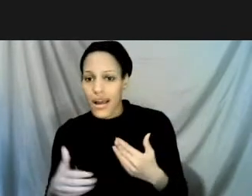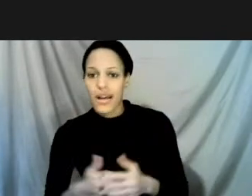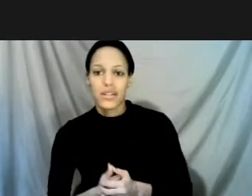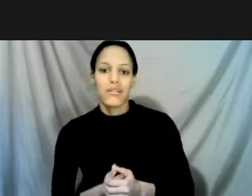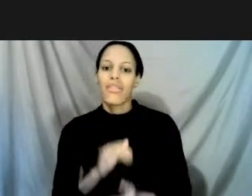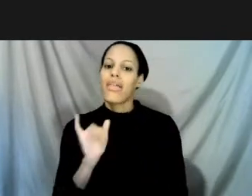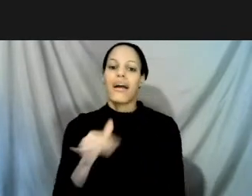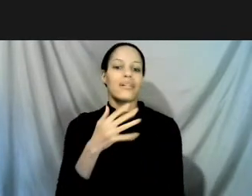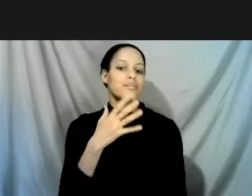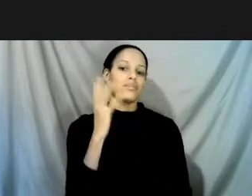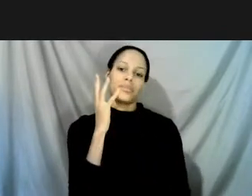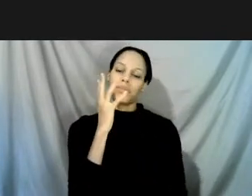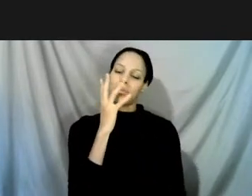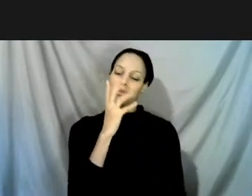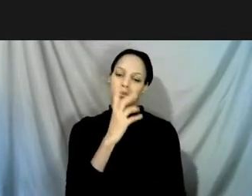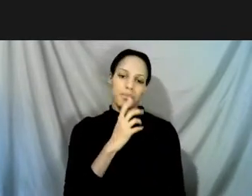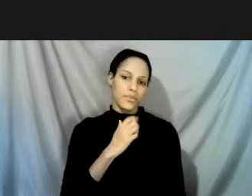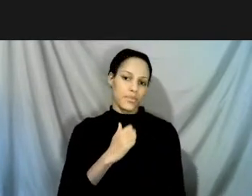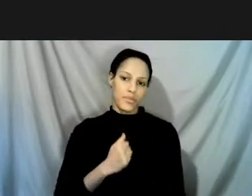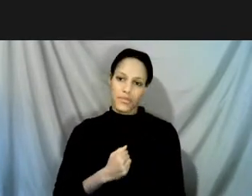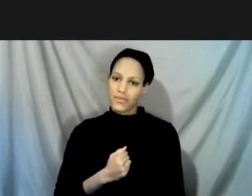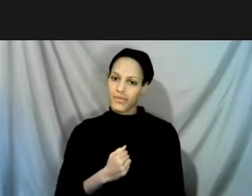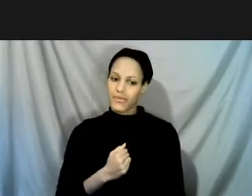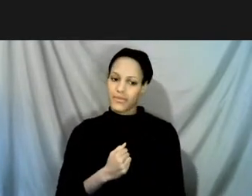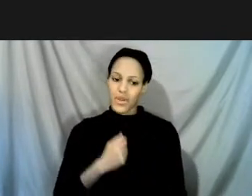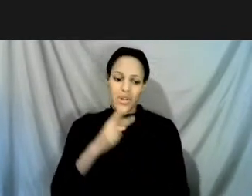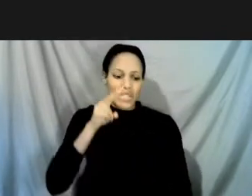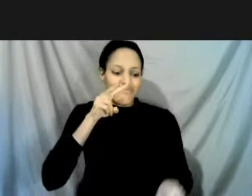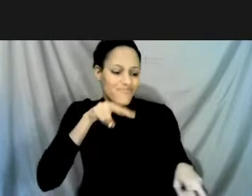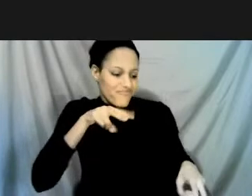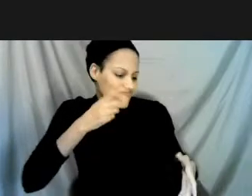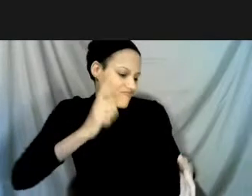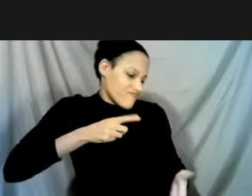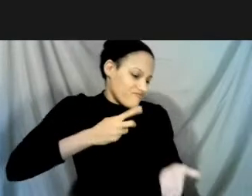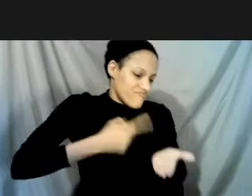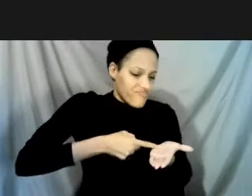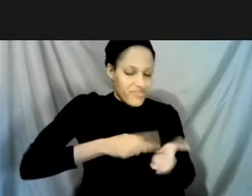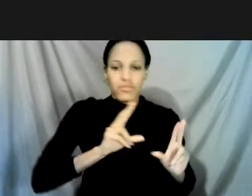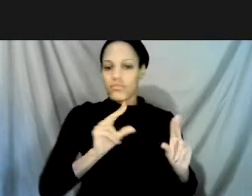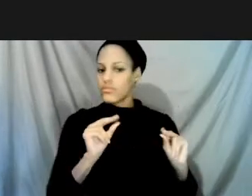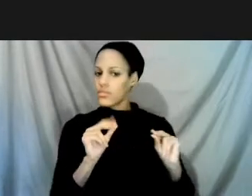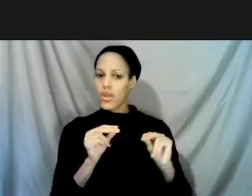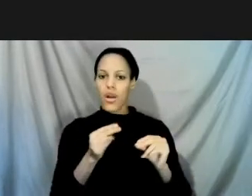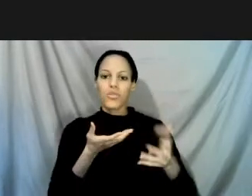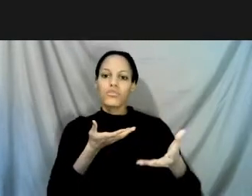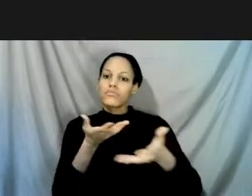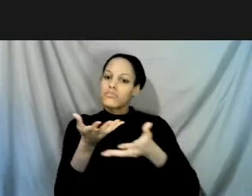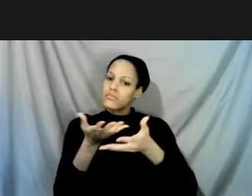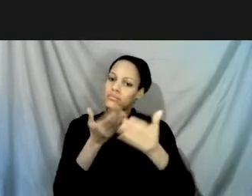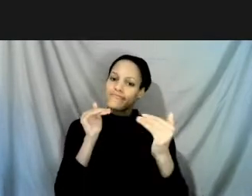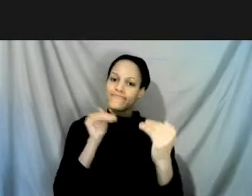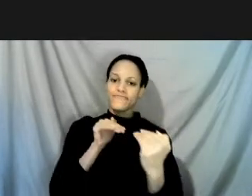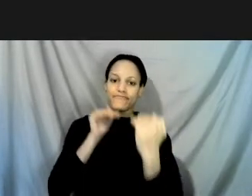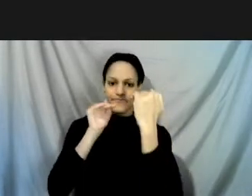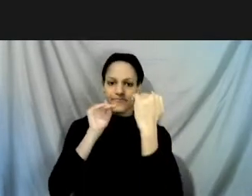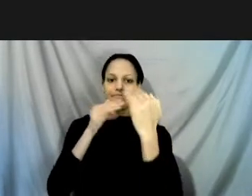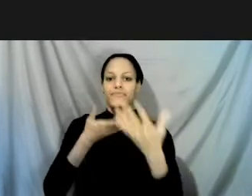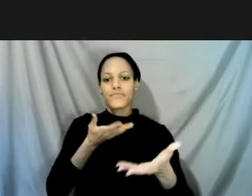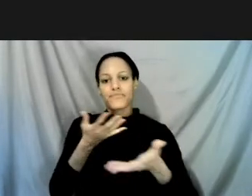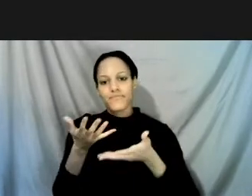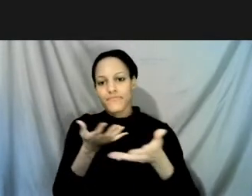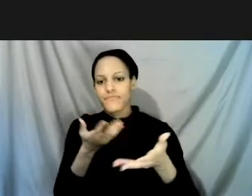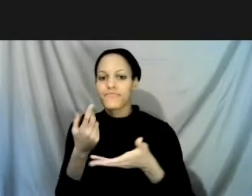beauty. We're not speaking down to anyone. We're communicating through spirit, through love,